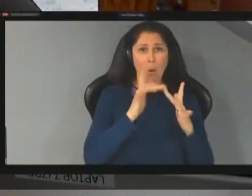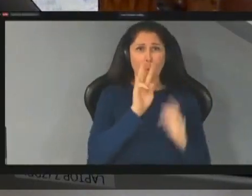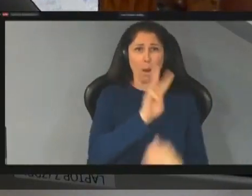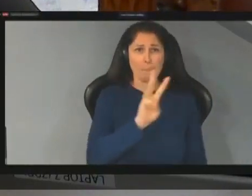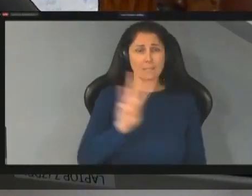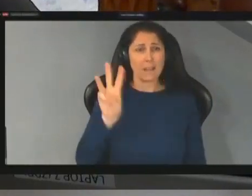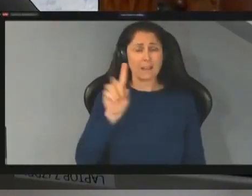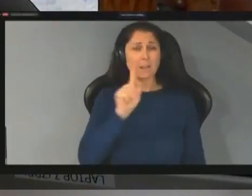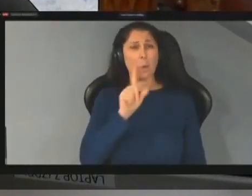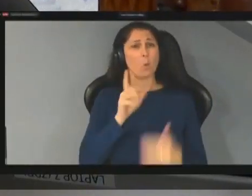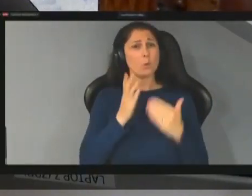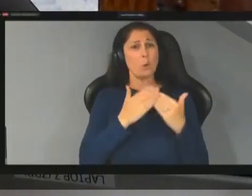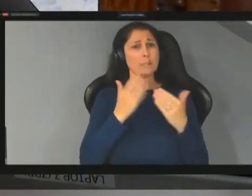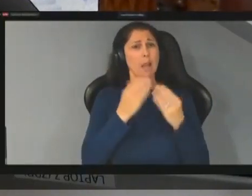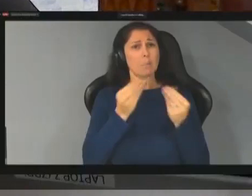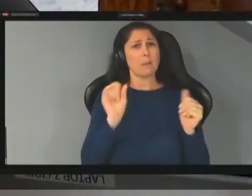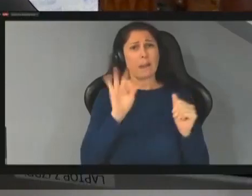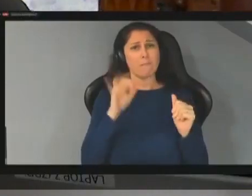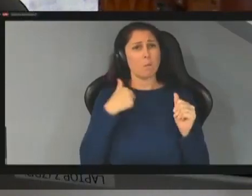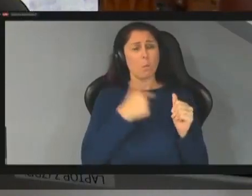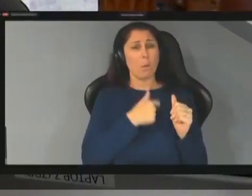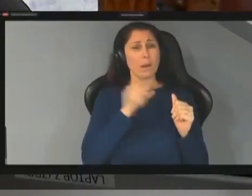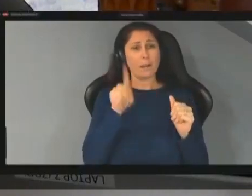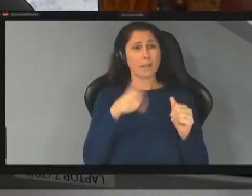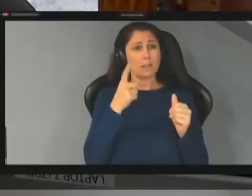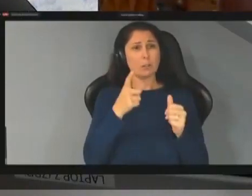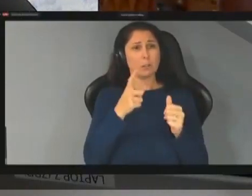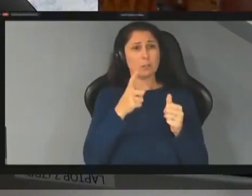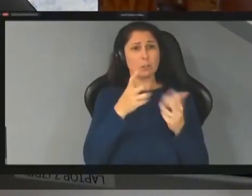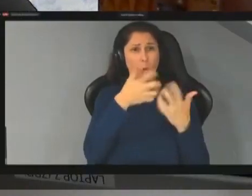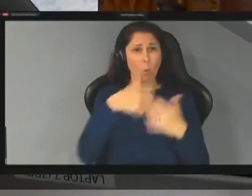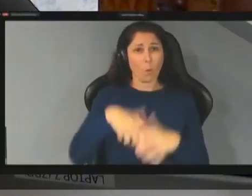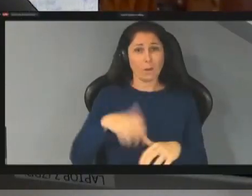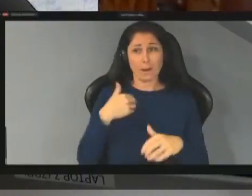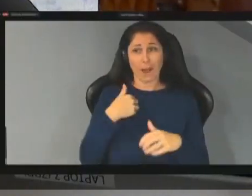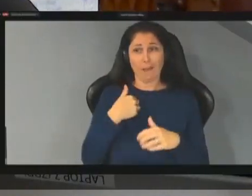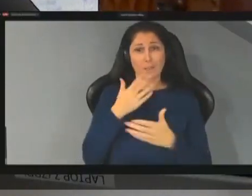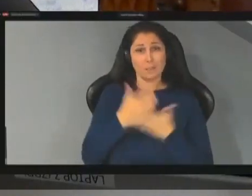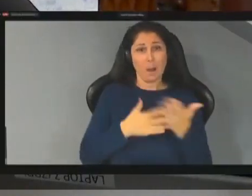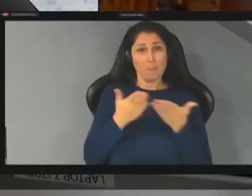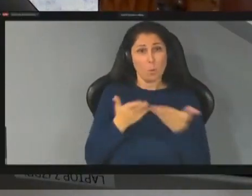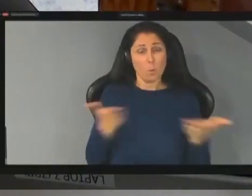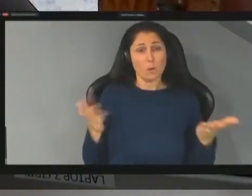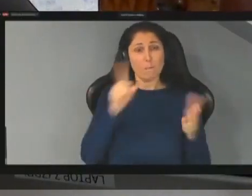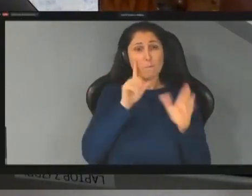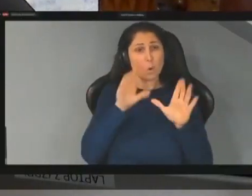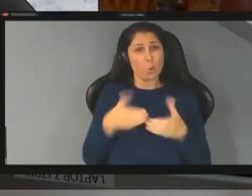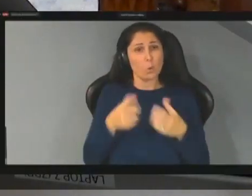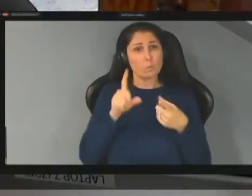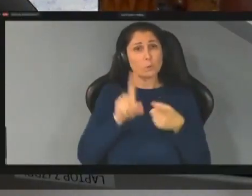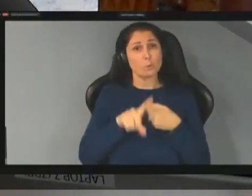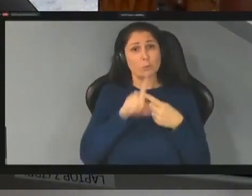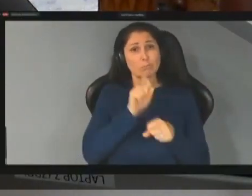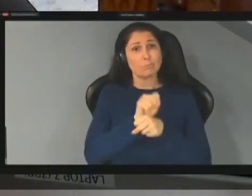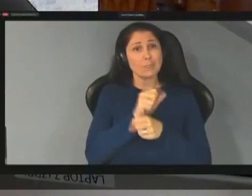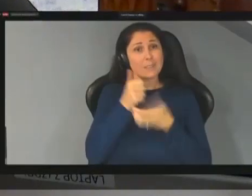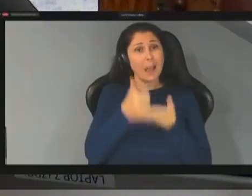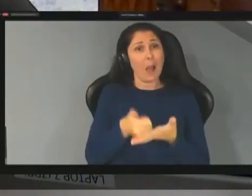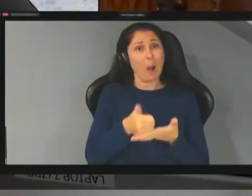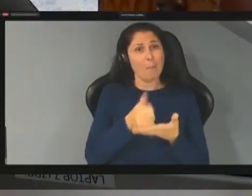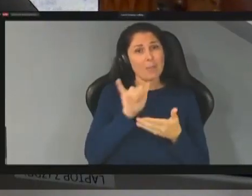just kind of coordinated and got some resources for groups to actually help those organizations do